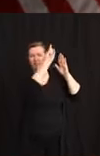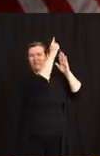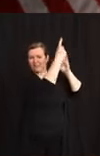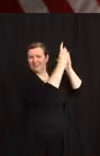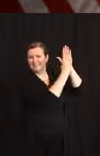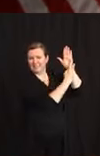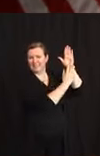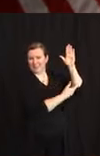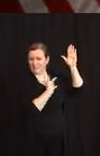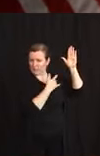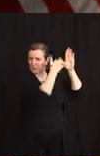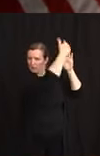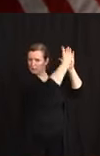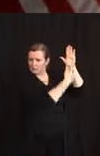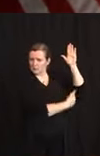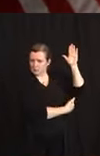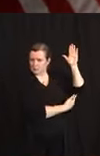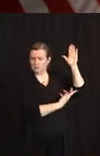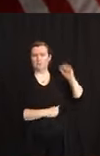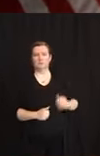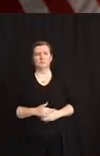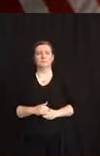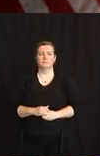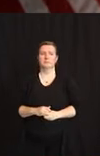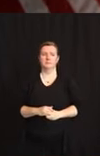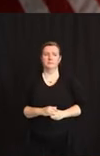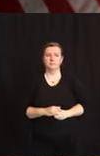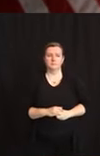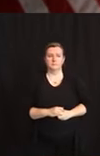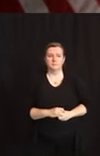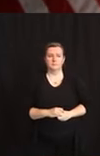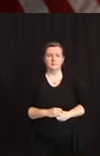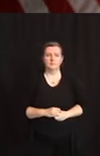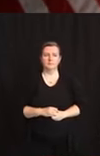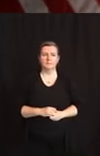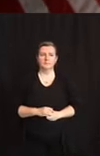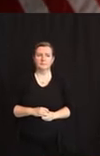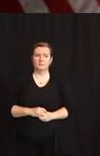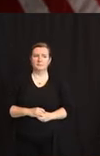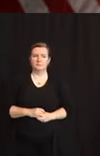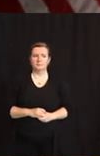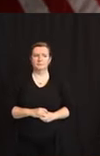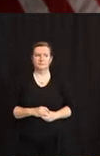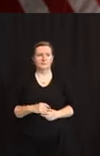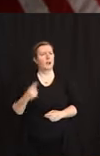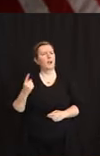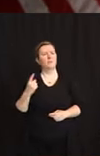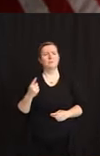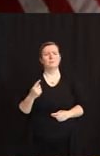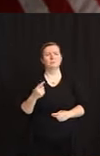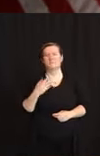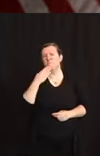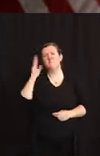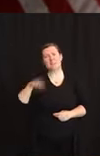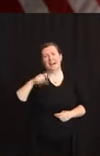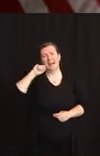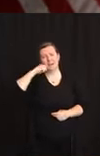There are always bad apples. I'm not sure I know how many of them there are. We're gonna know at the end of the day.